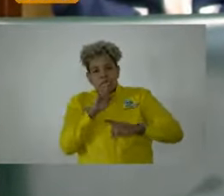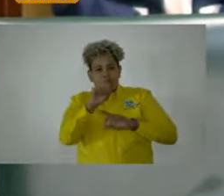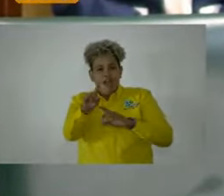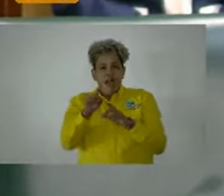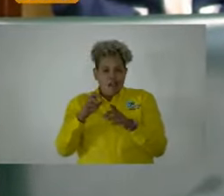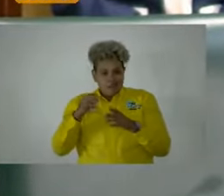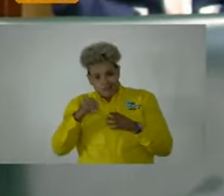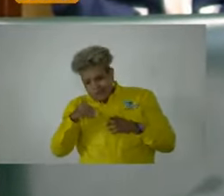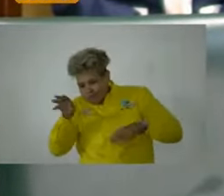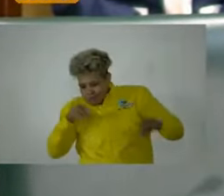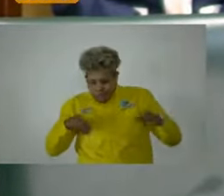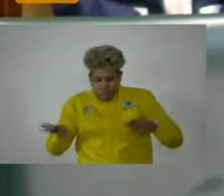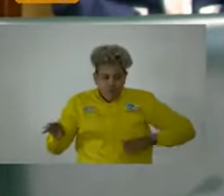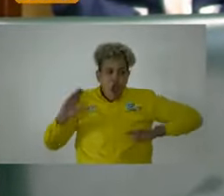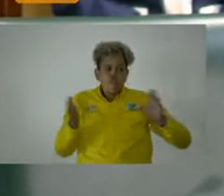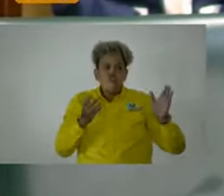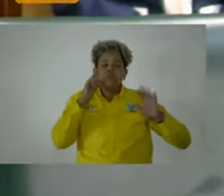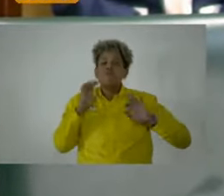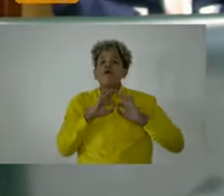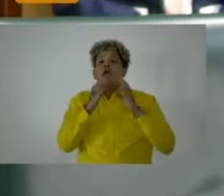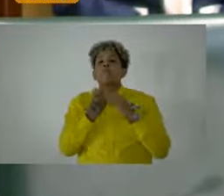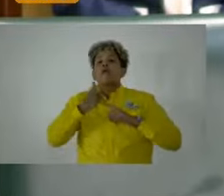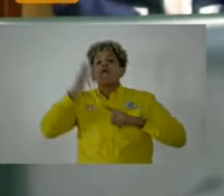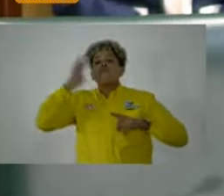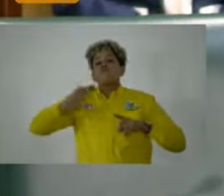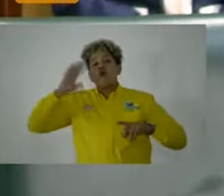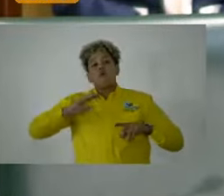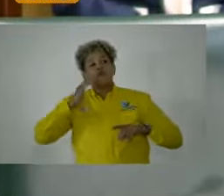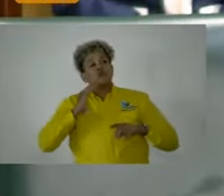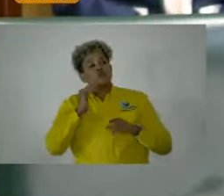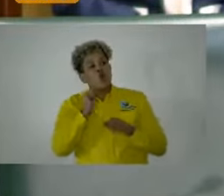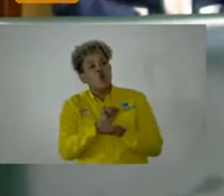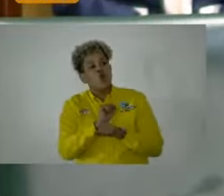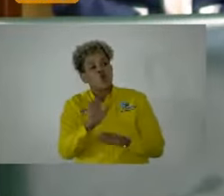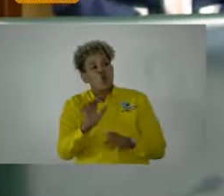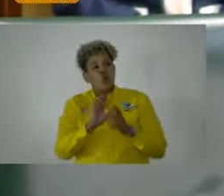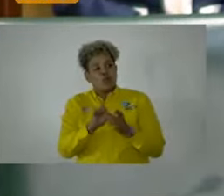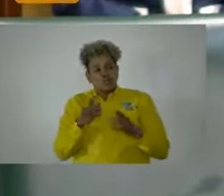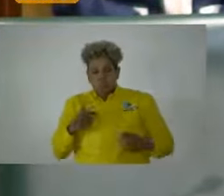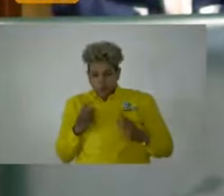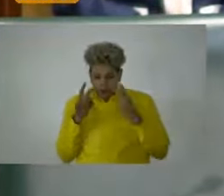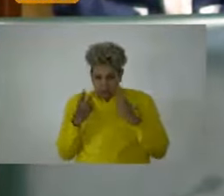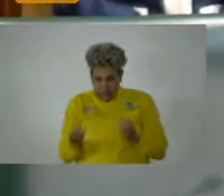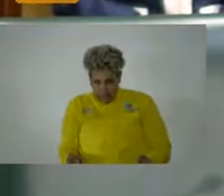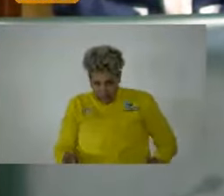relocation arrangements for the families of former sugar workers.